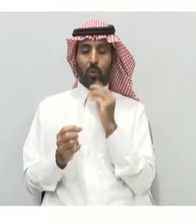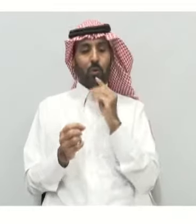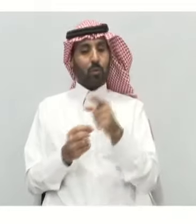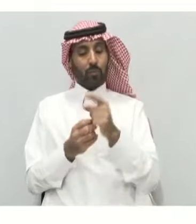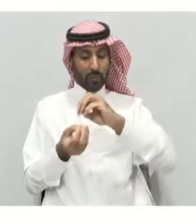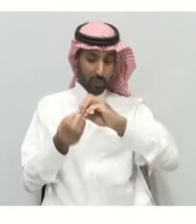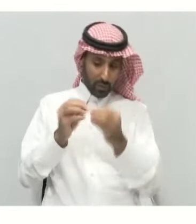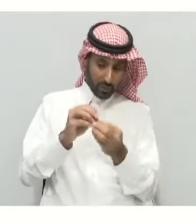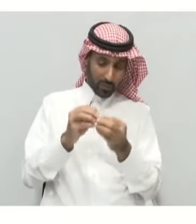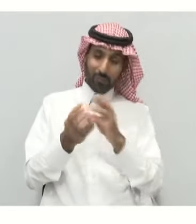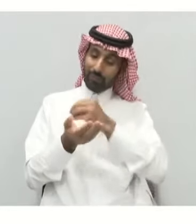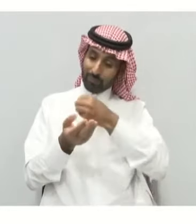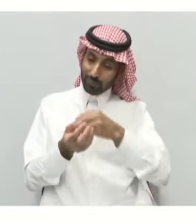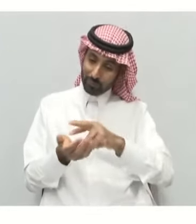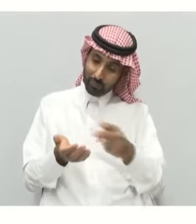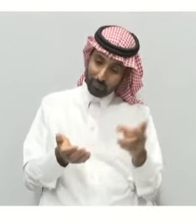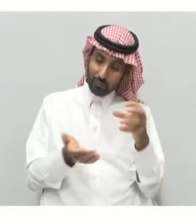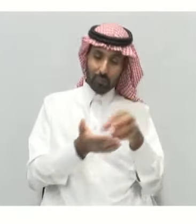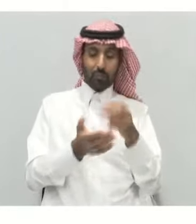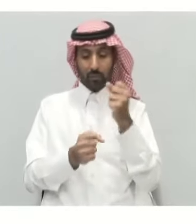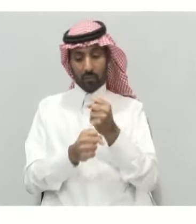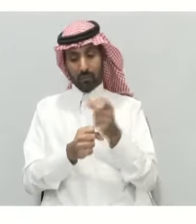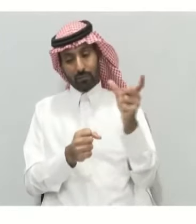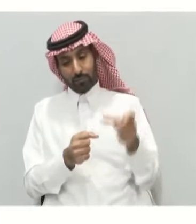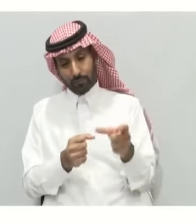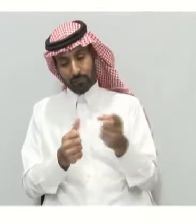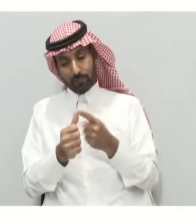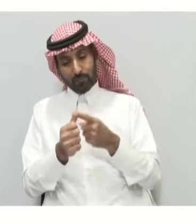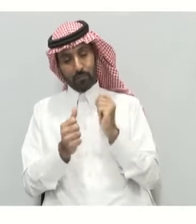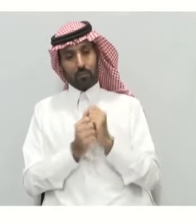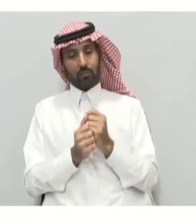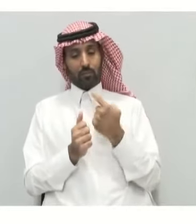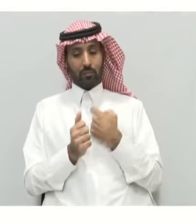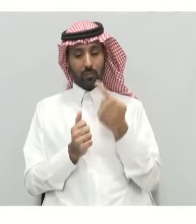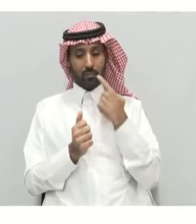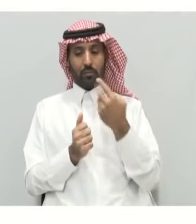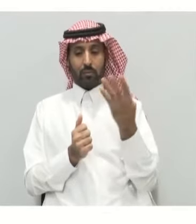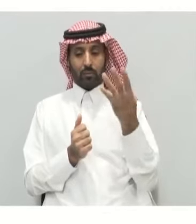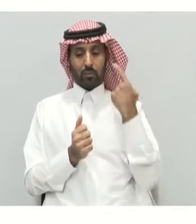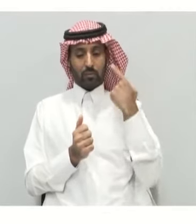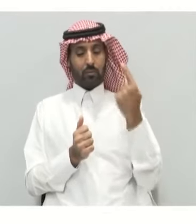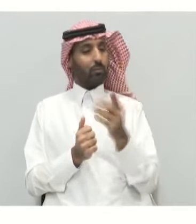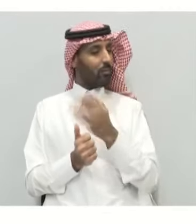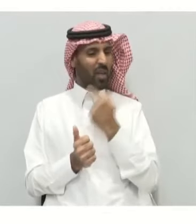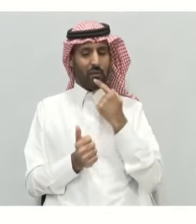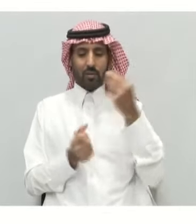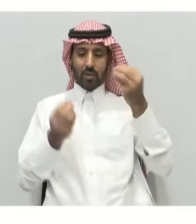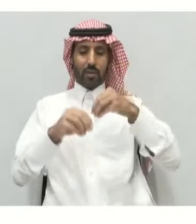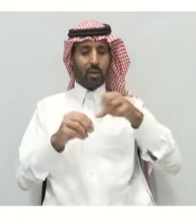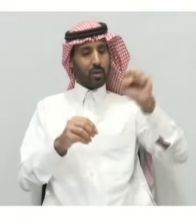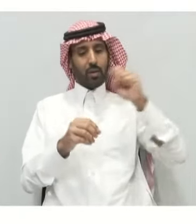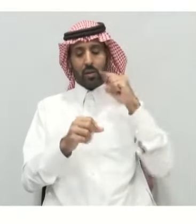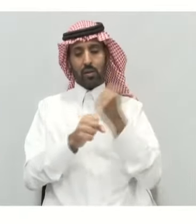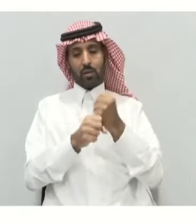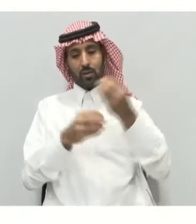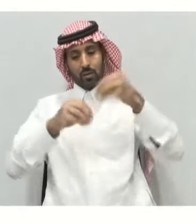make changes with the other subject pronoun. So for the first four subject pronouns, we don't add anything to the